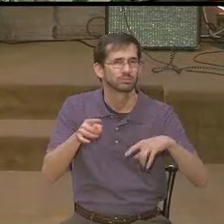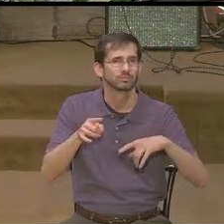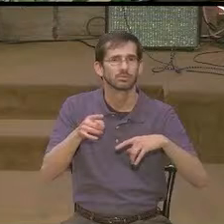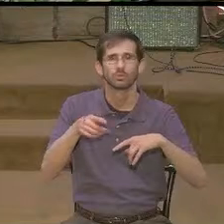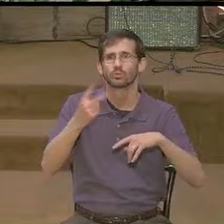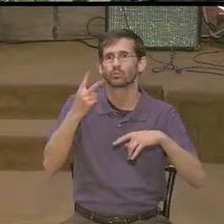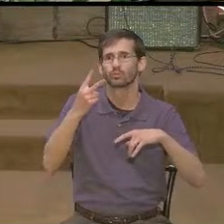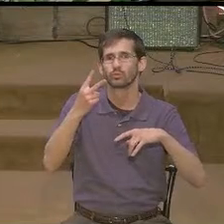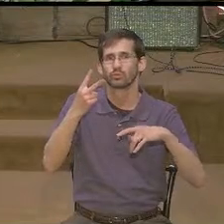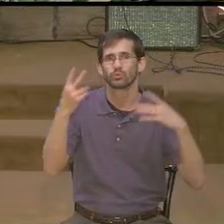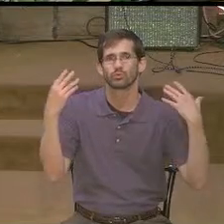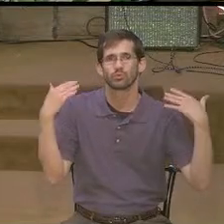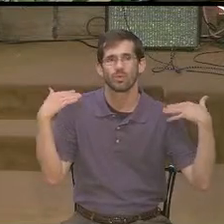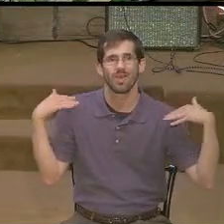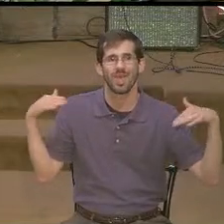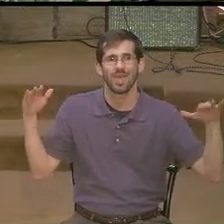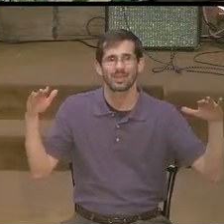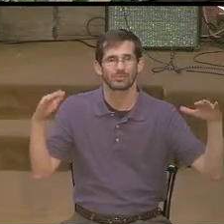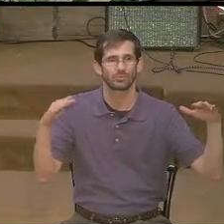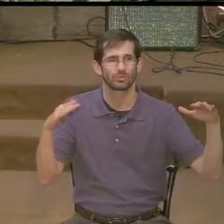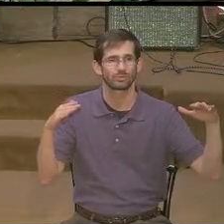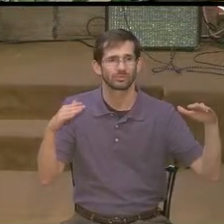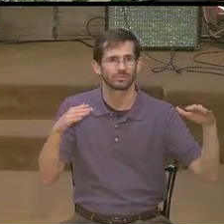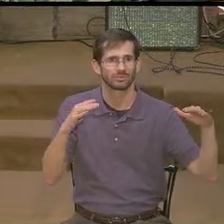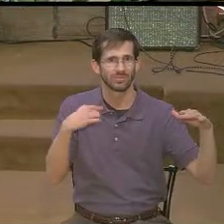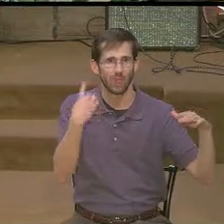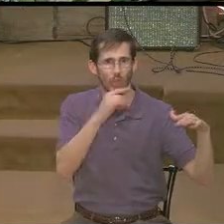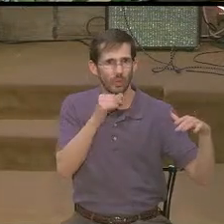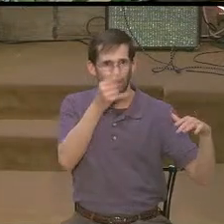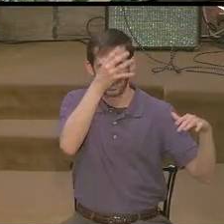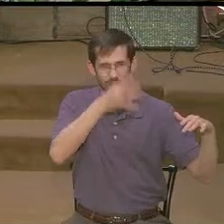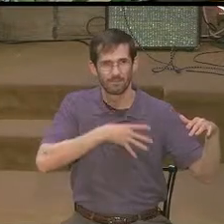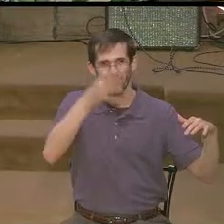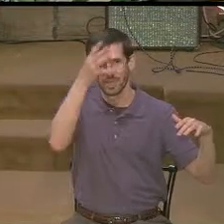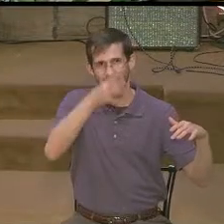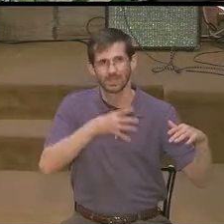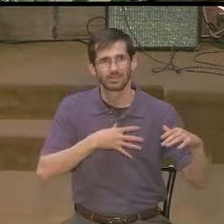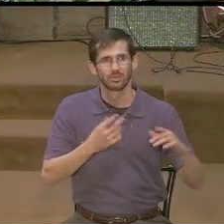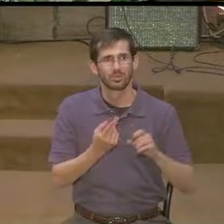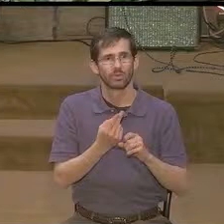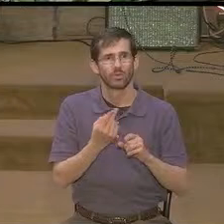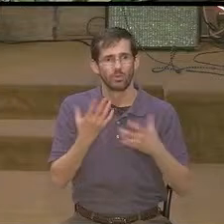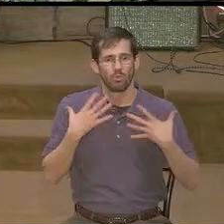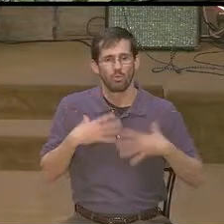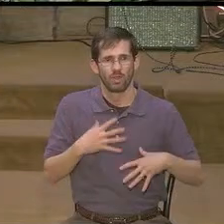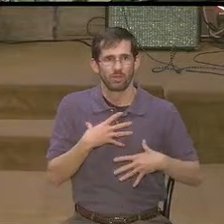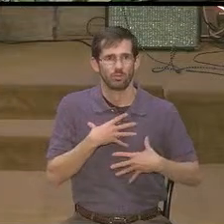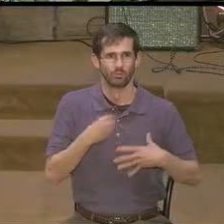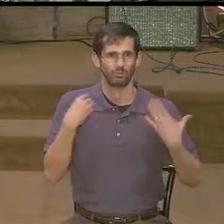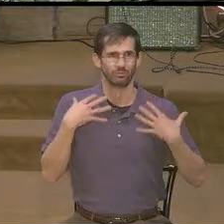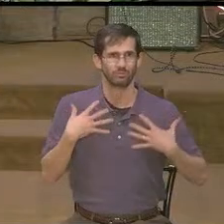by them in white apparel, who also said, men of Galilee,